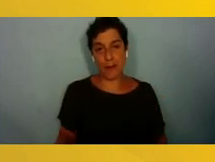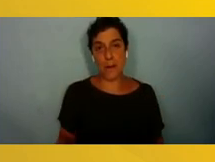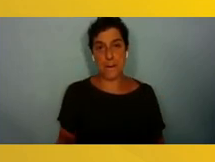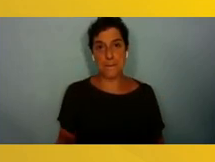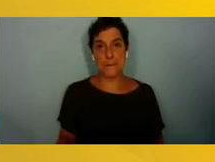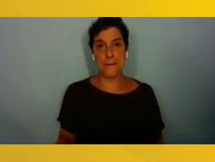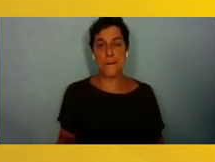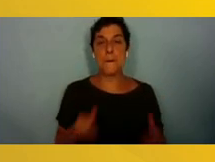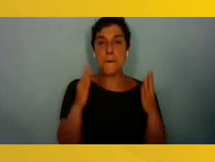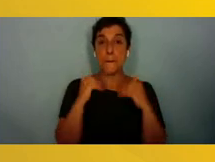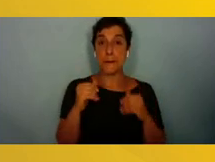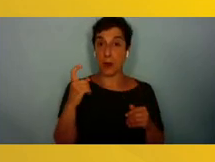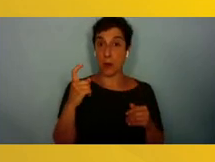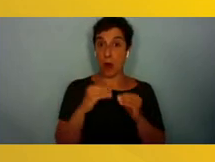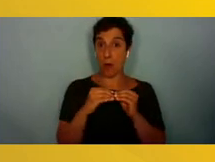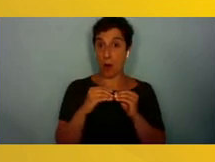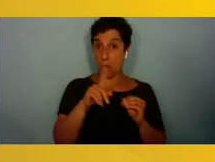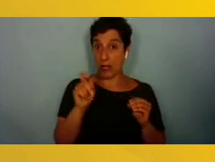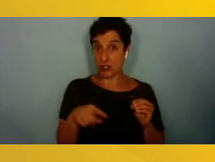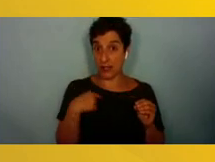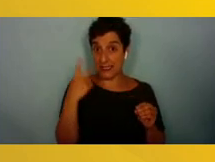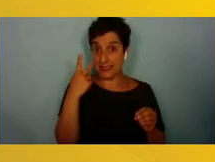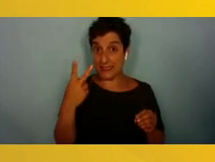One other question that I see